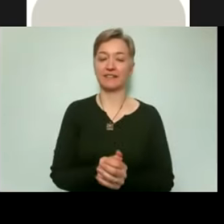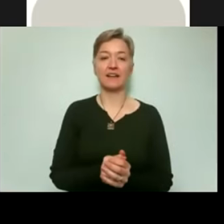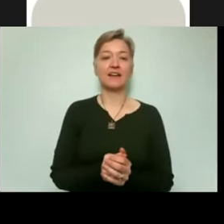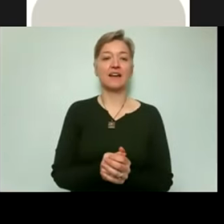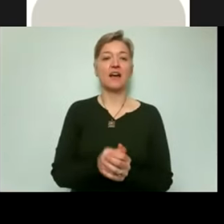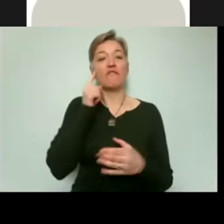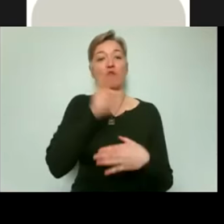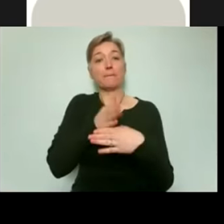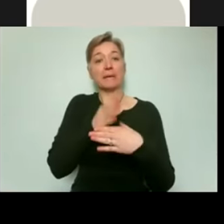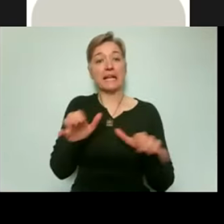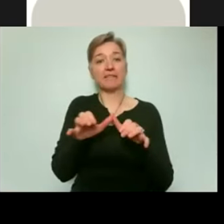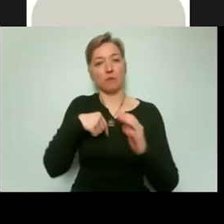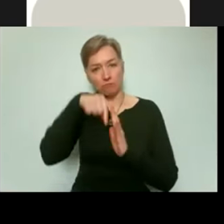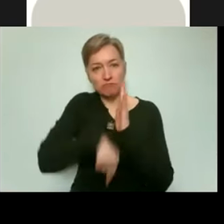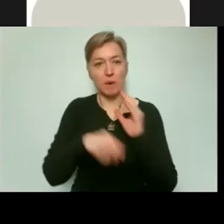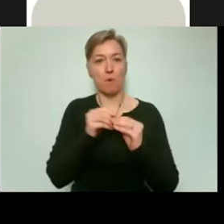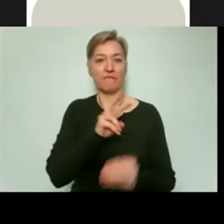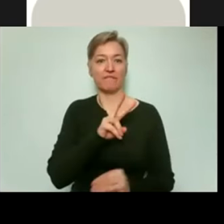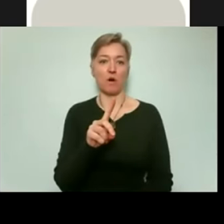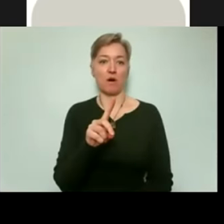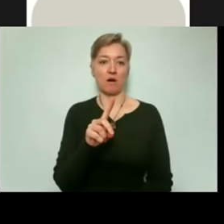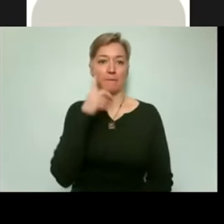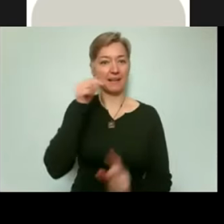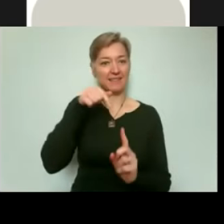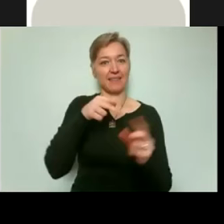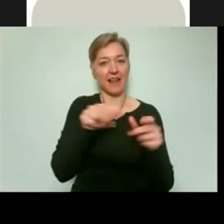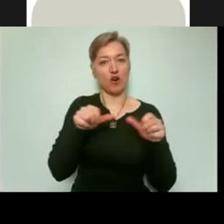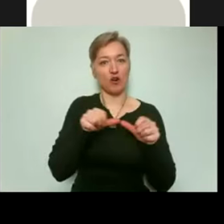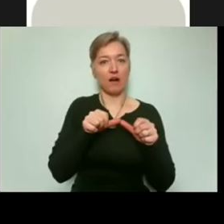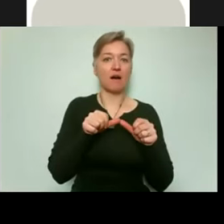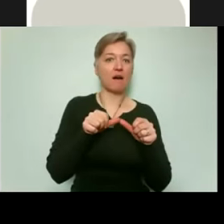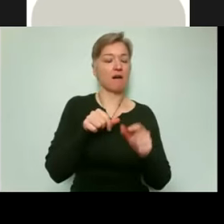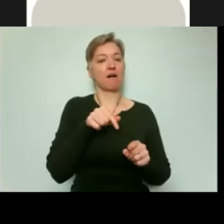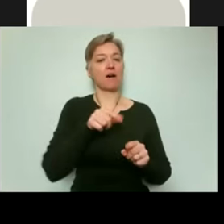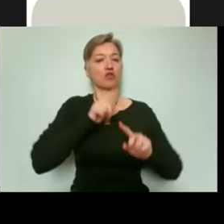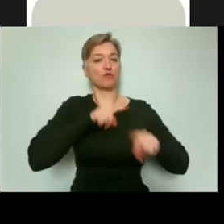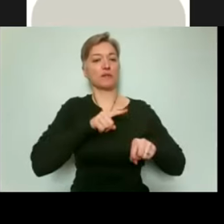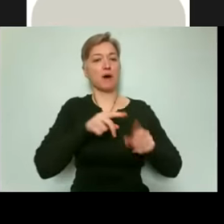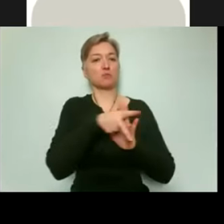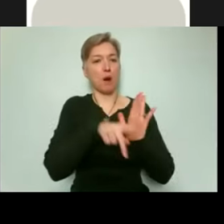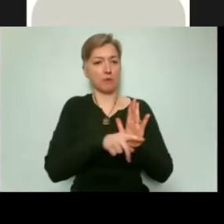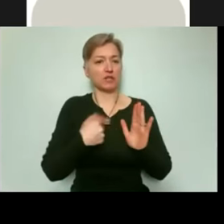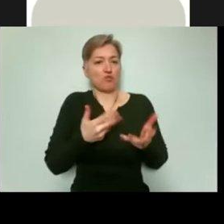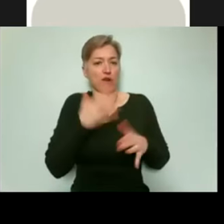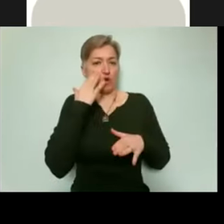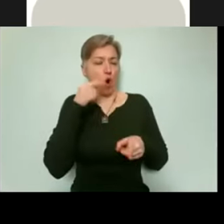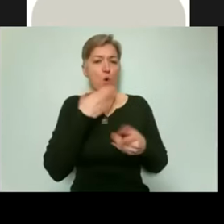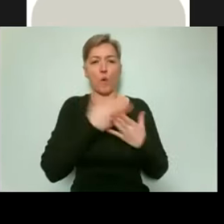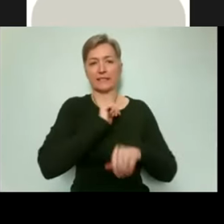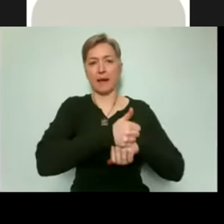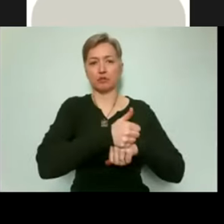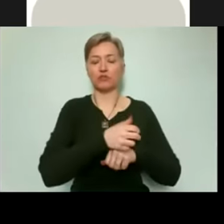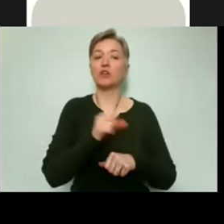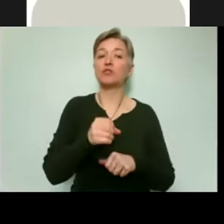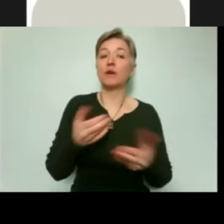mean activity in area V1, just because that's an area about which the response properties are very well established. So what I'm going to show you here